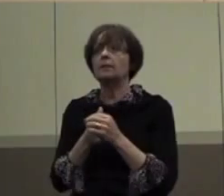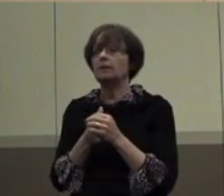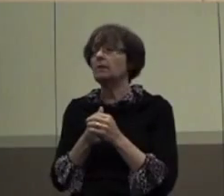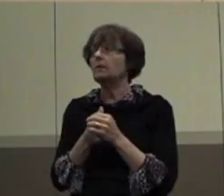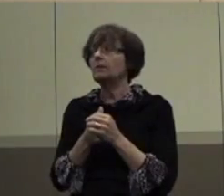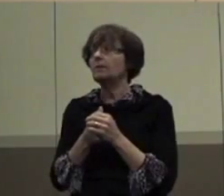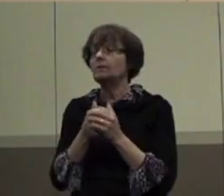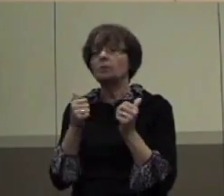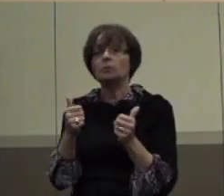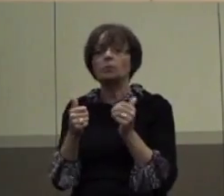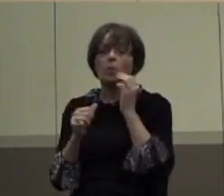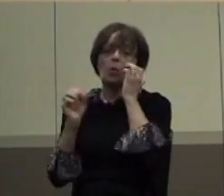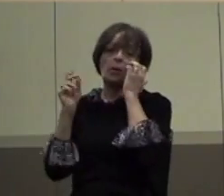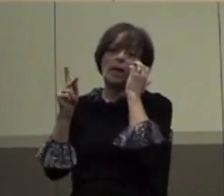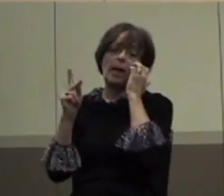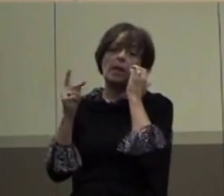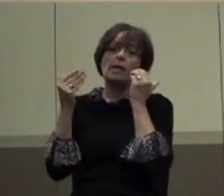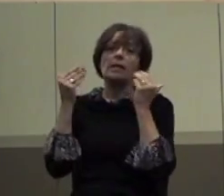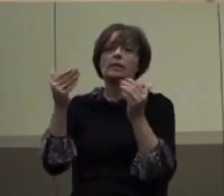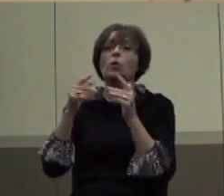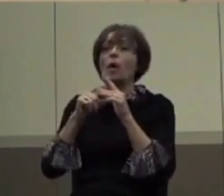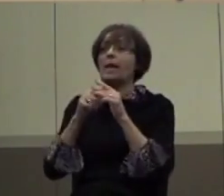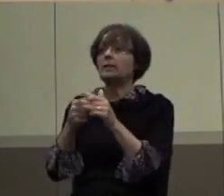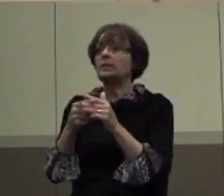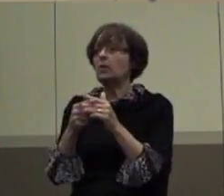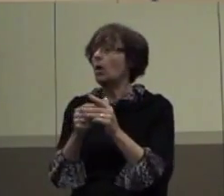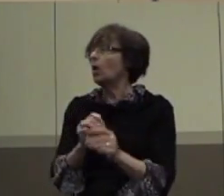All right. Okay, well, let's go ahead and get started then.